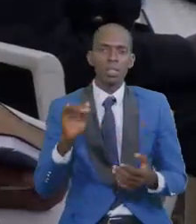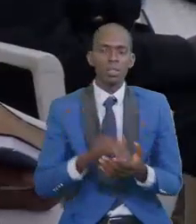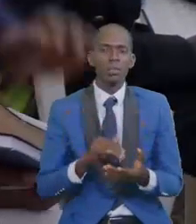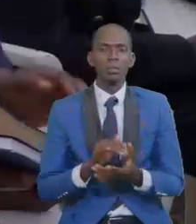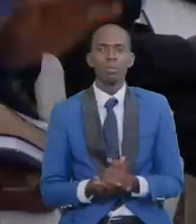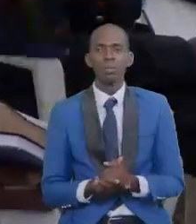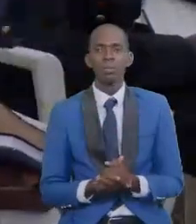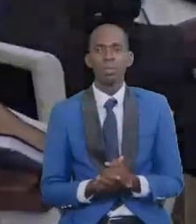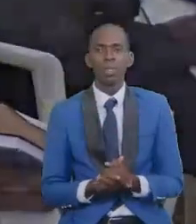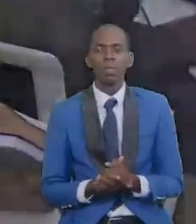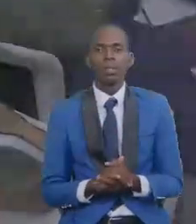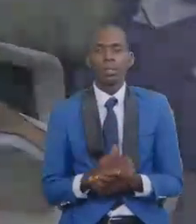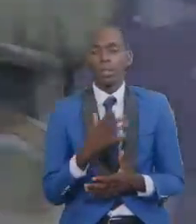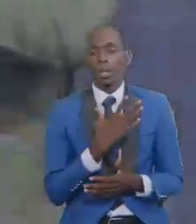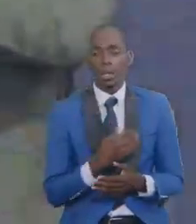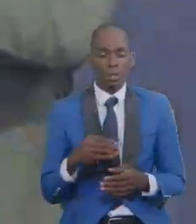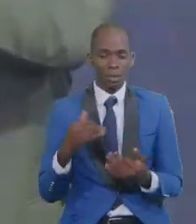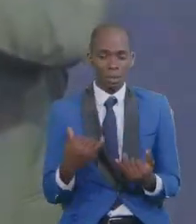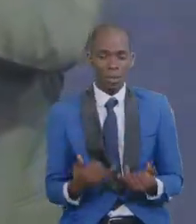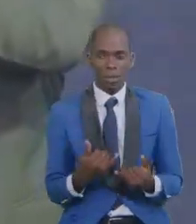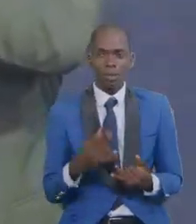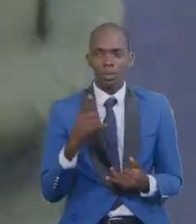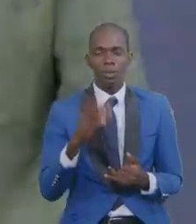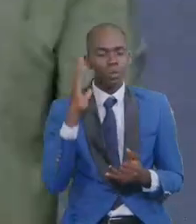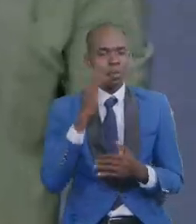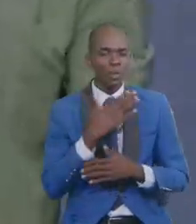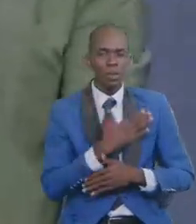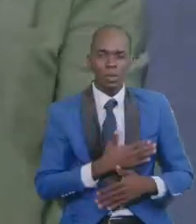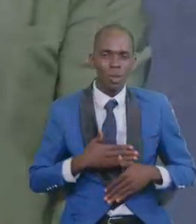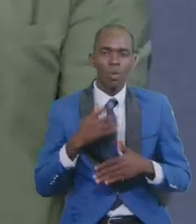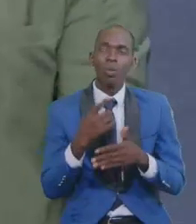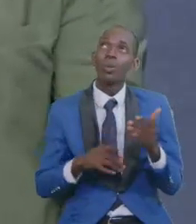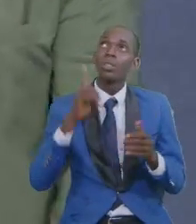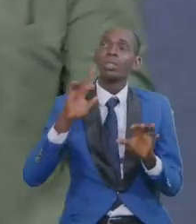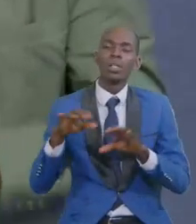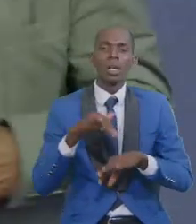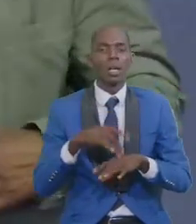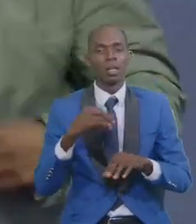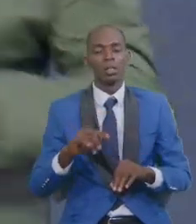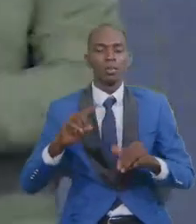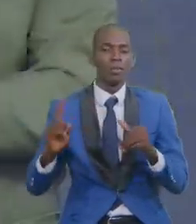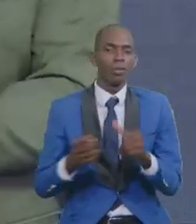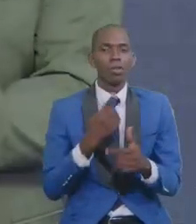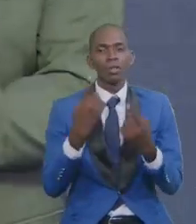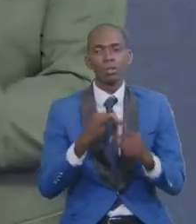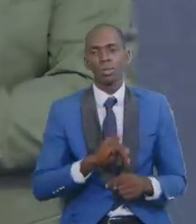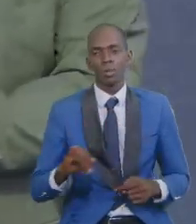And in the meantime, you enjoy what he did at the first coming.